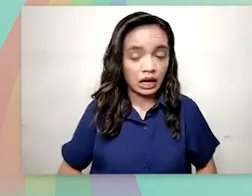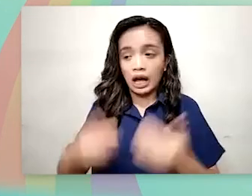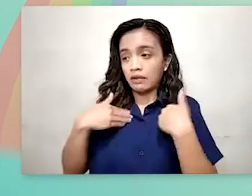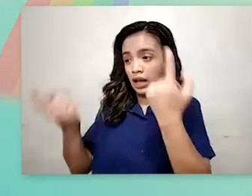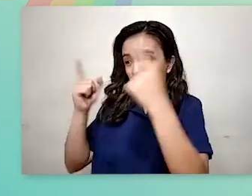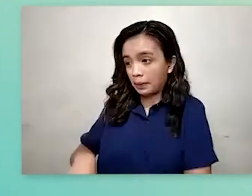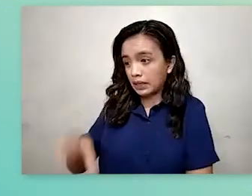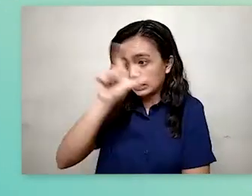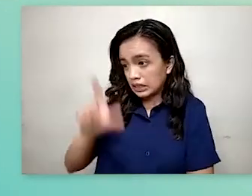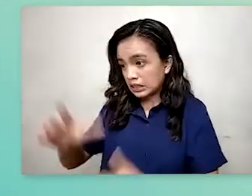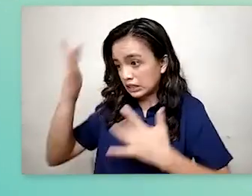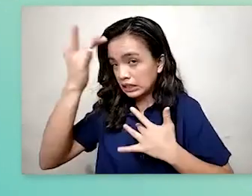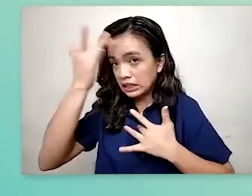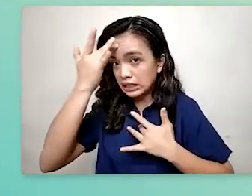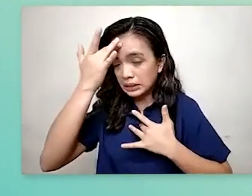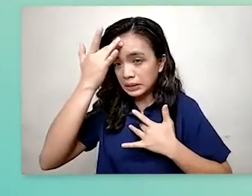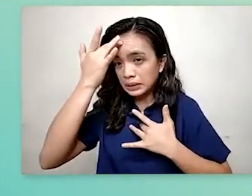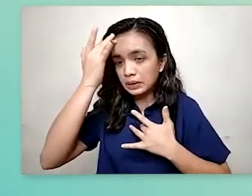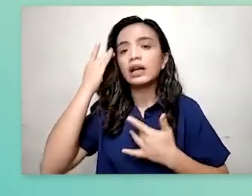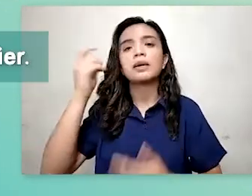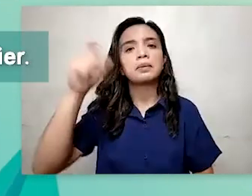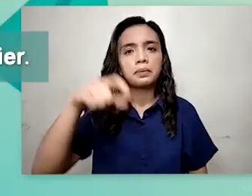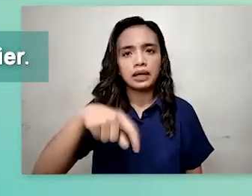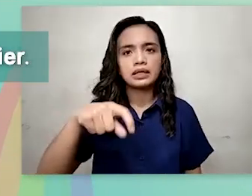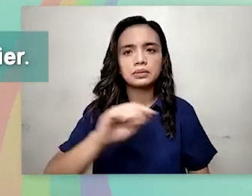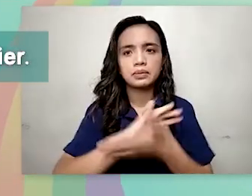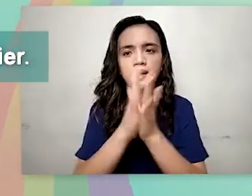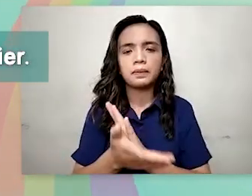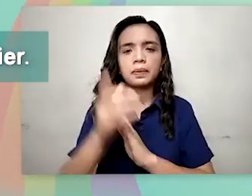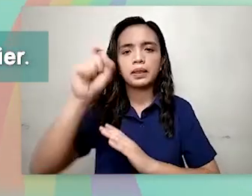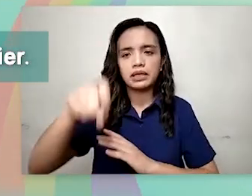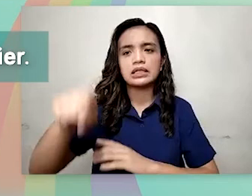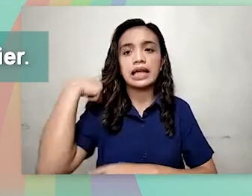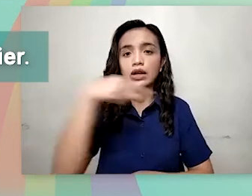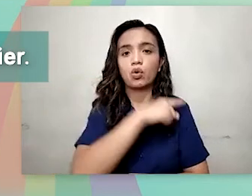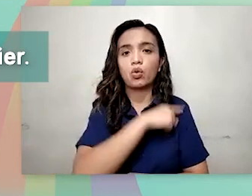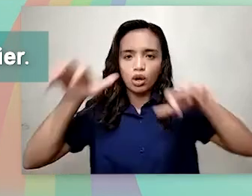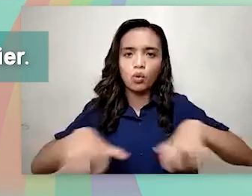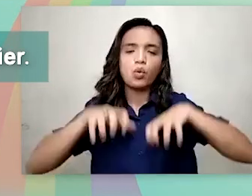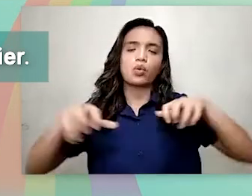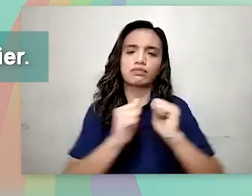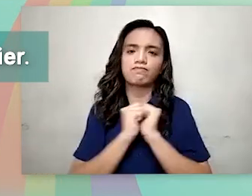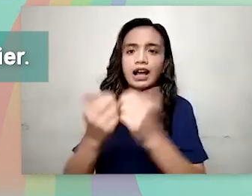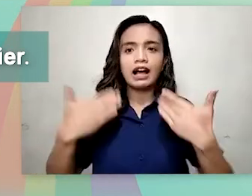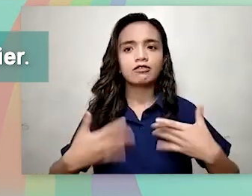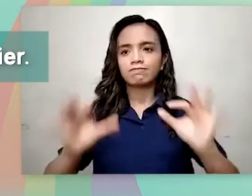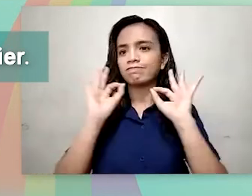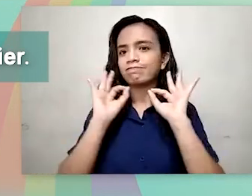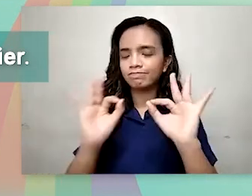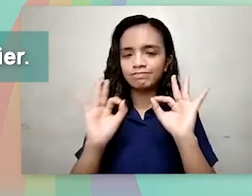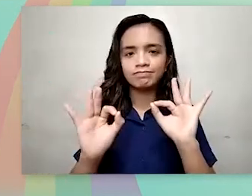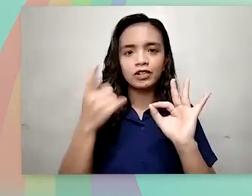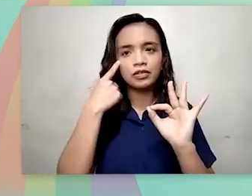of, somebody in Italy, New York, or Navotas is going to get sick. So knowing that, I think we all need to be working together. As Vincent